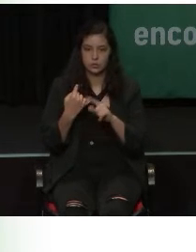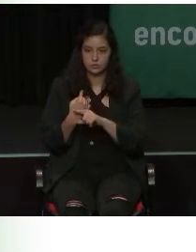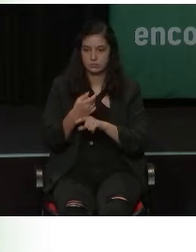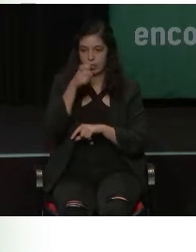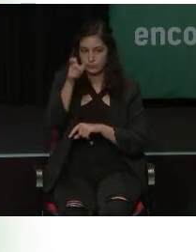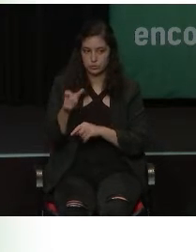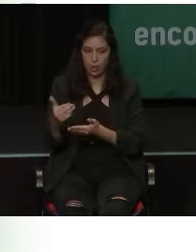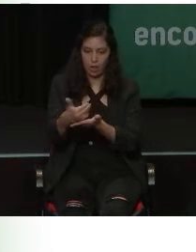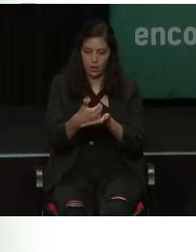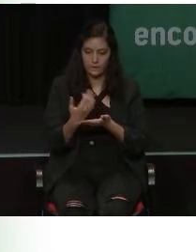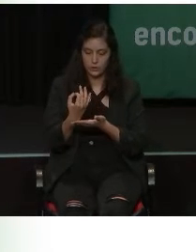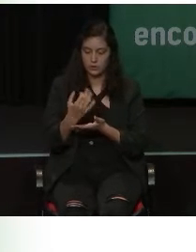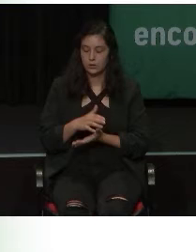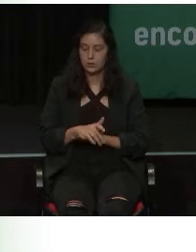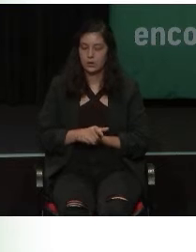gathered from the